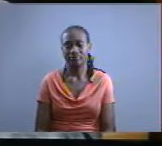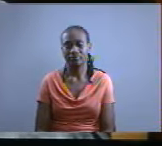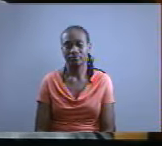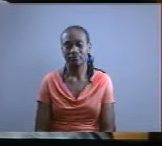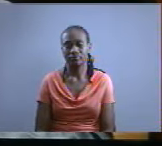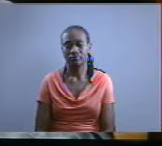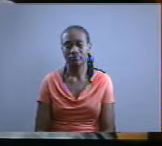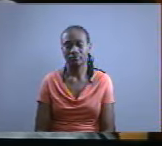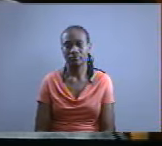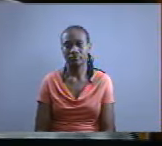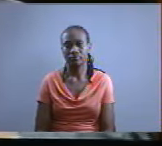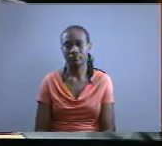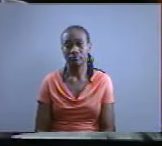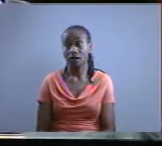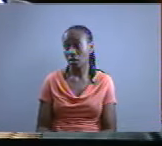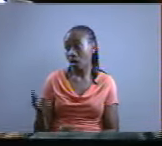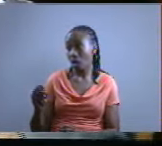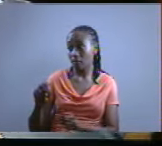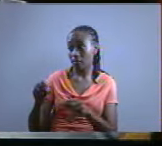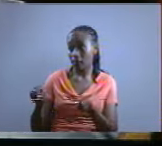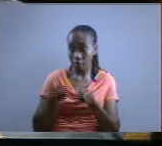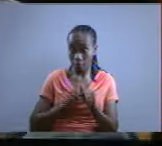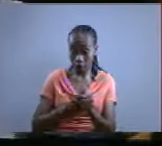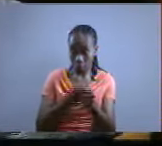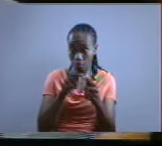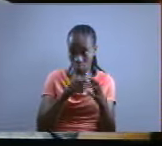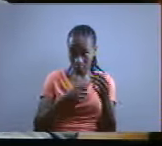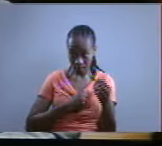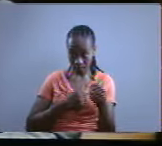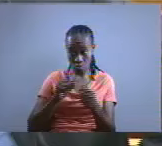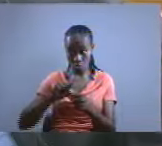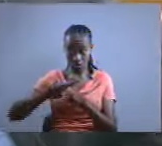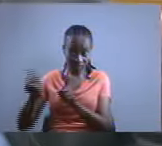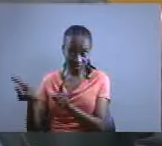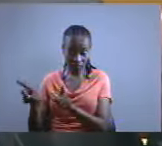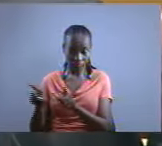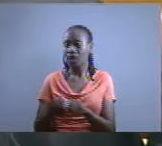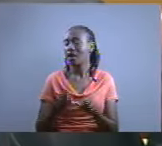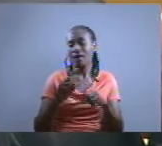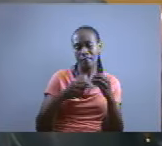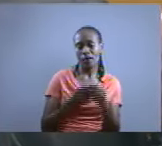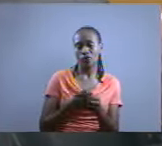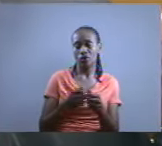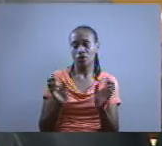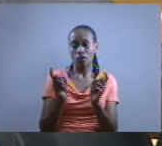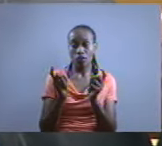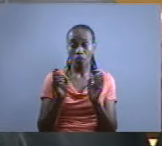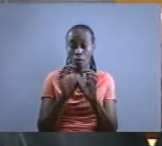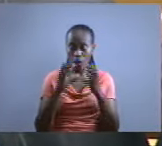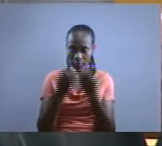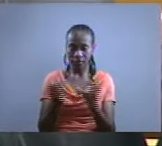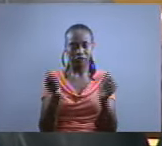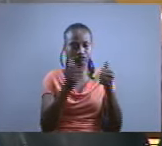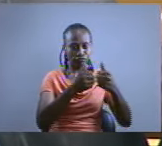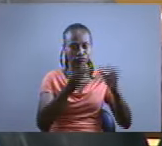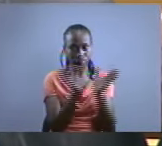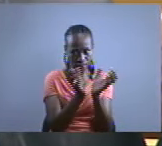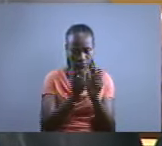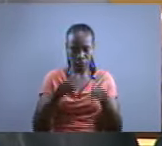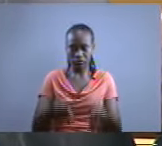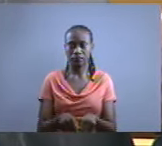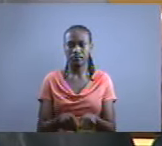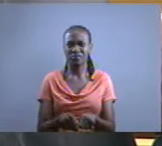Is it on this point or at different points? It's just on the issue of the committees that are sitting. Both police and also finance